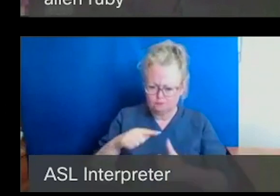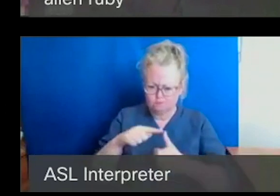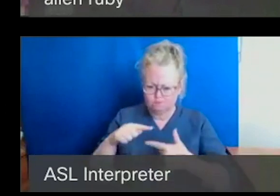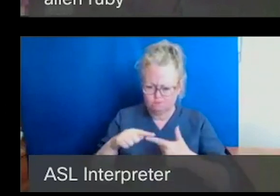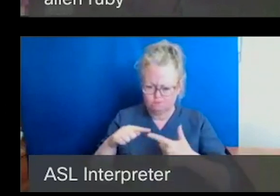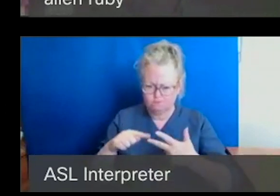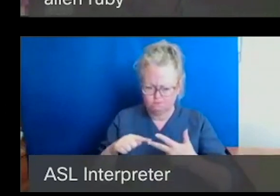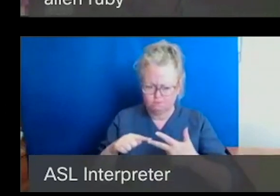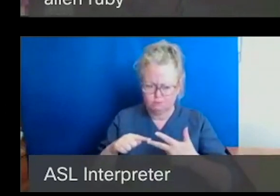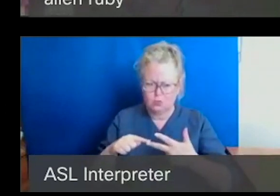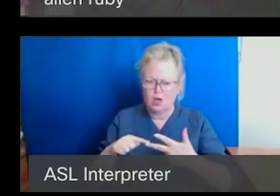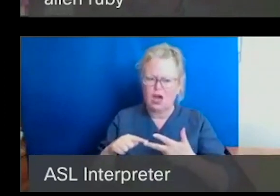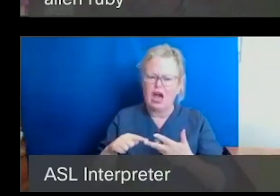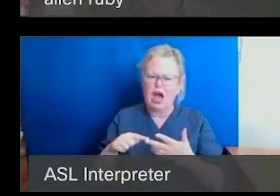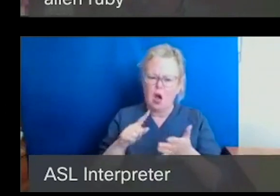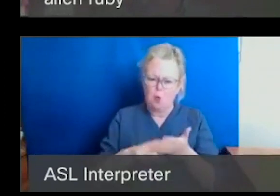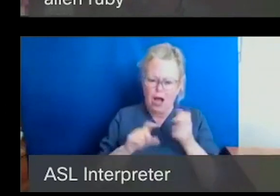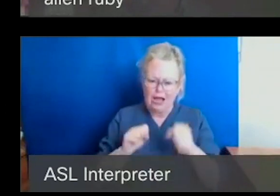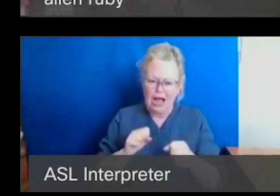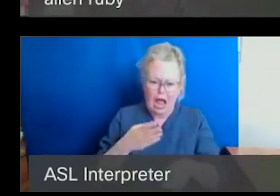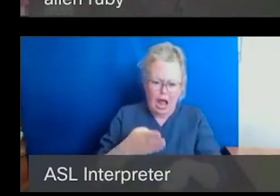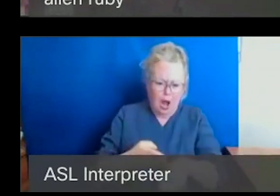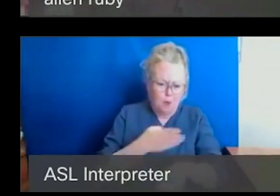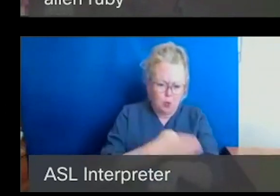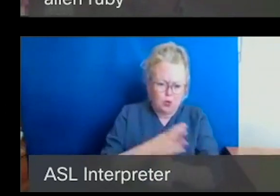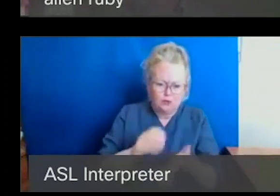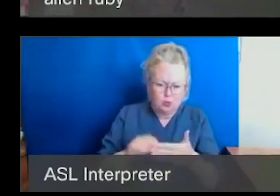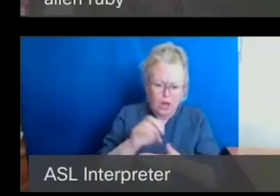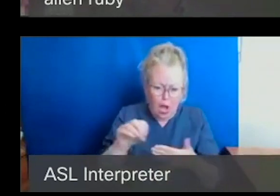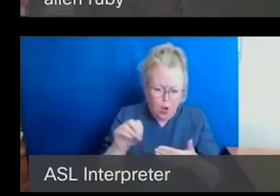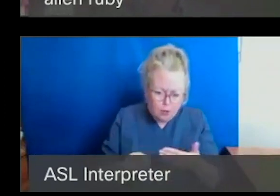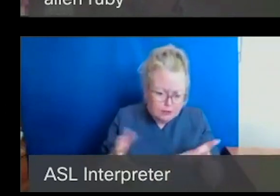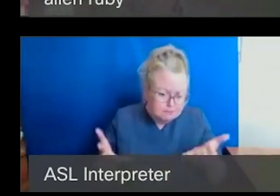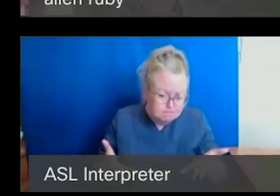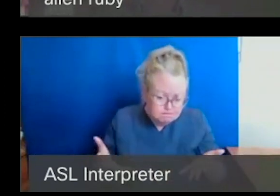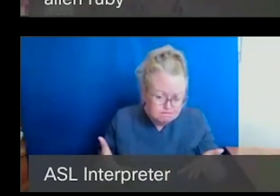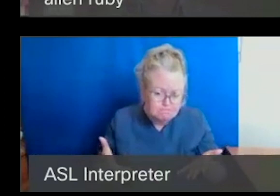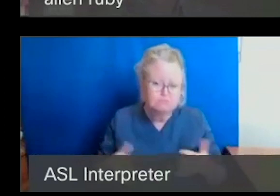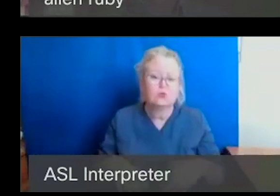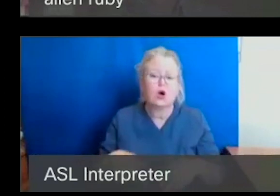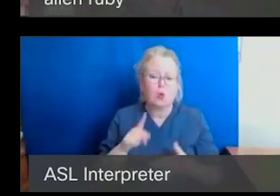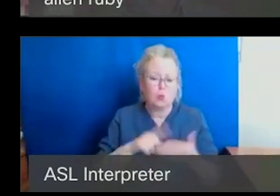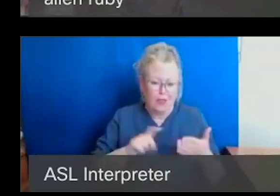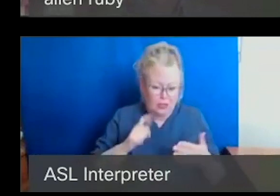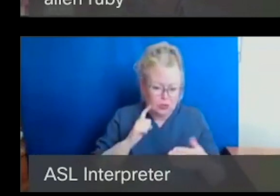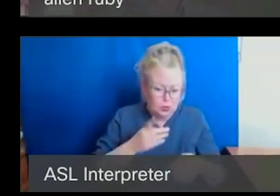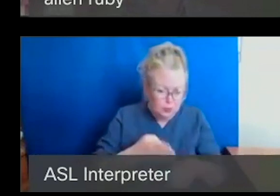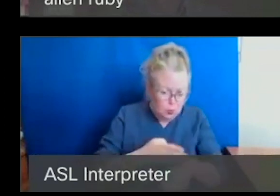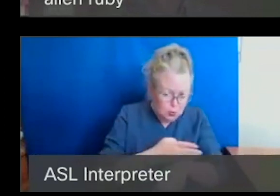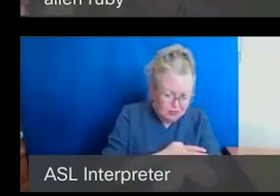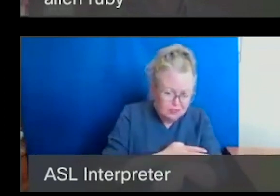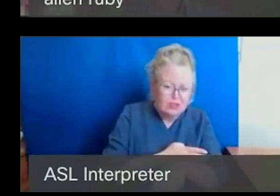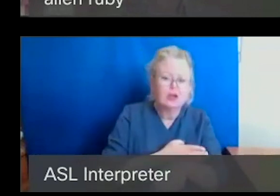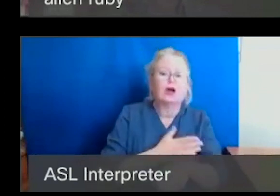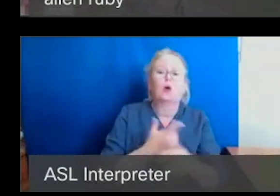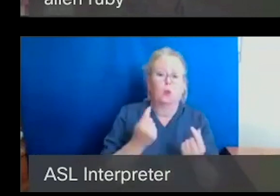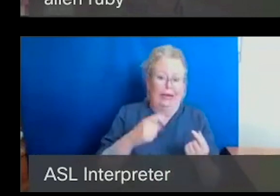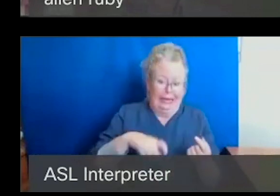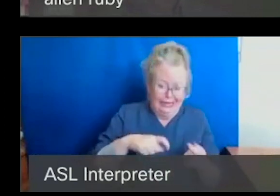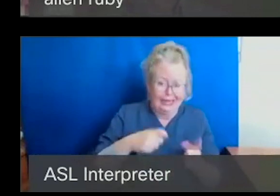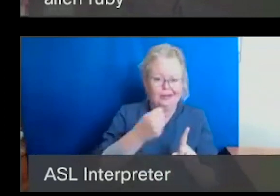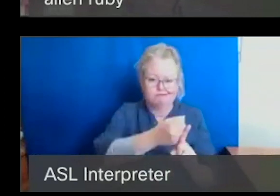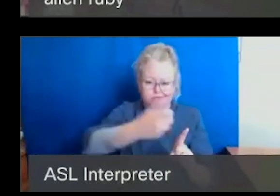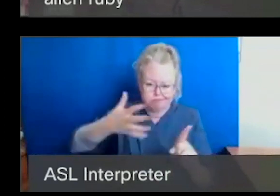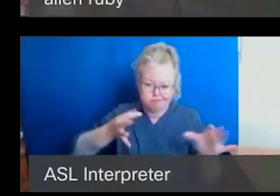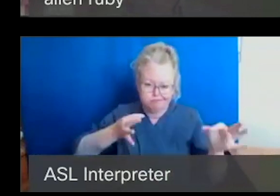to improve student education outcomes so we can expand the use of that and scale it up and scale it out? What doesn't